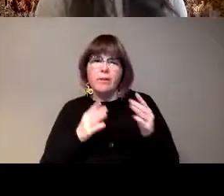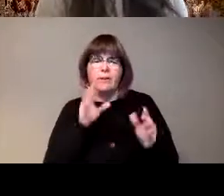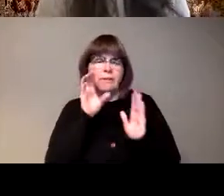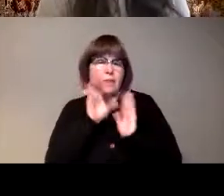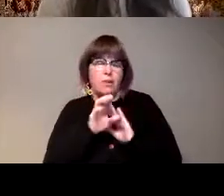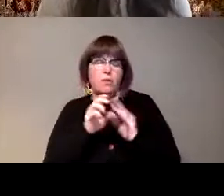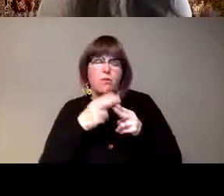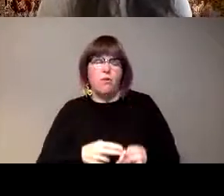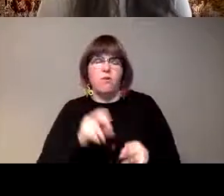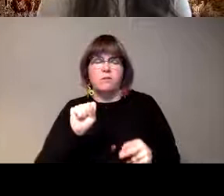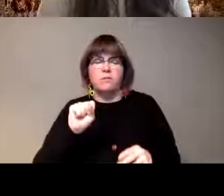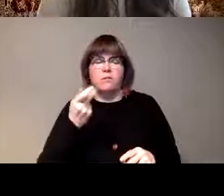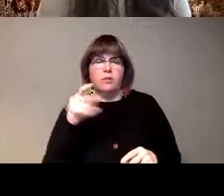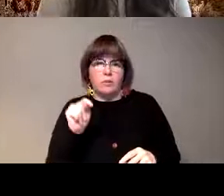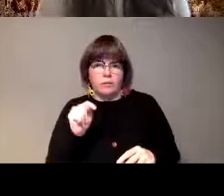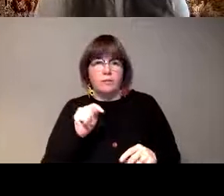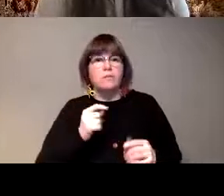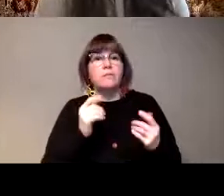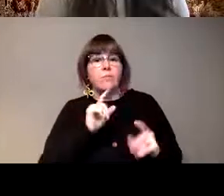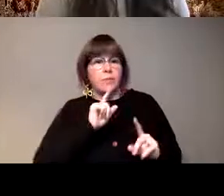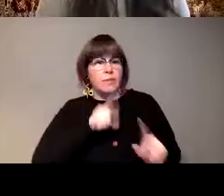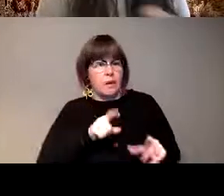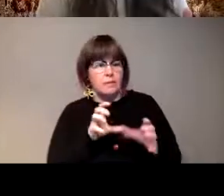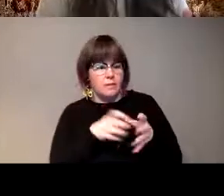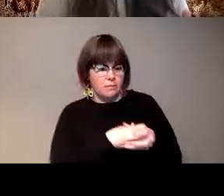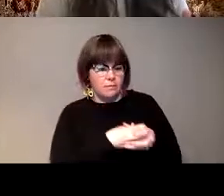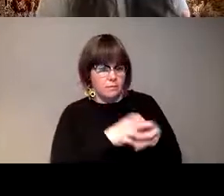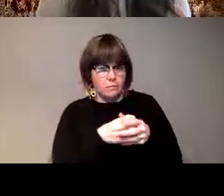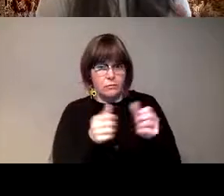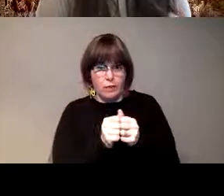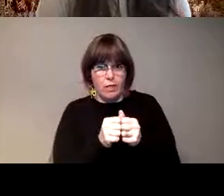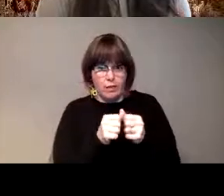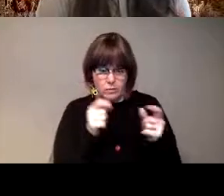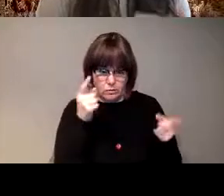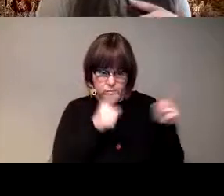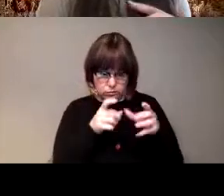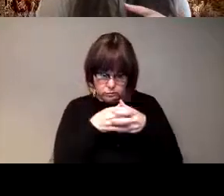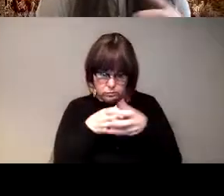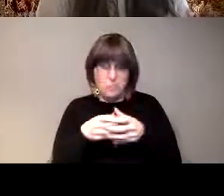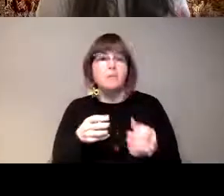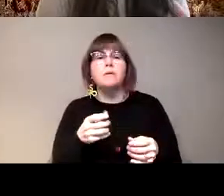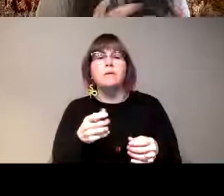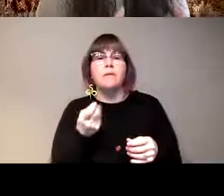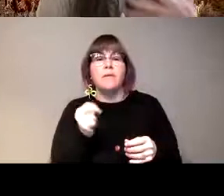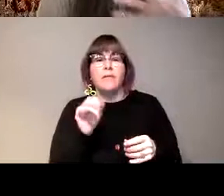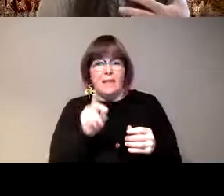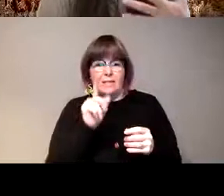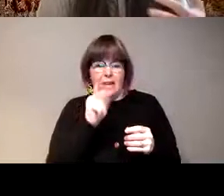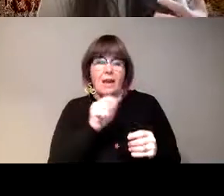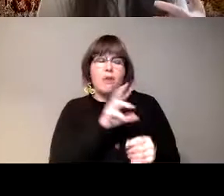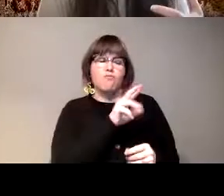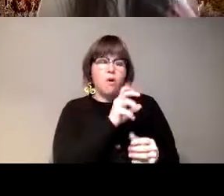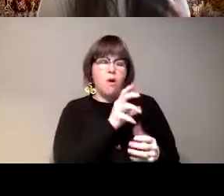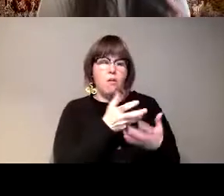subjects. The responses are then bundled together for consensus. And then the consensus and the raw data are